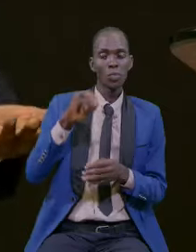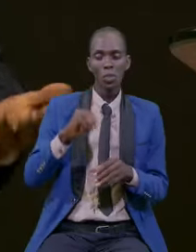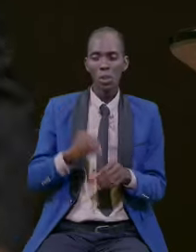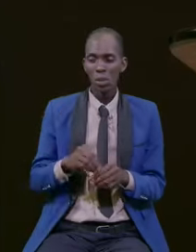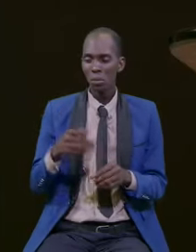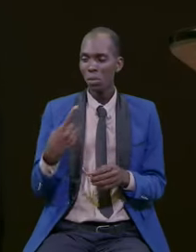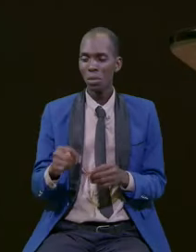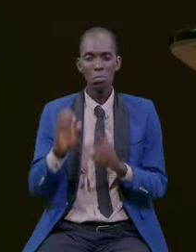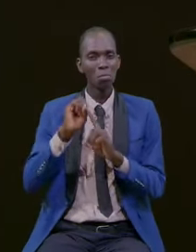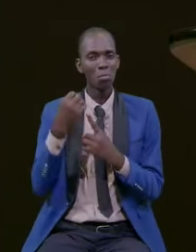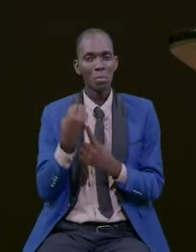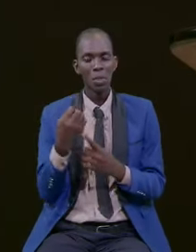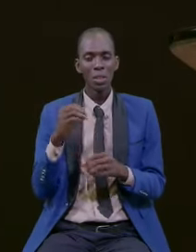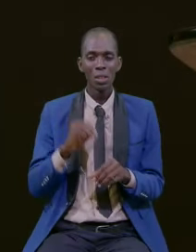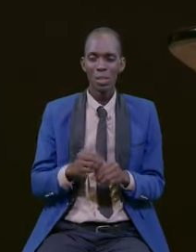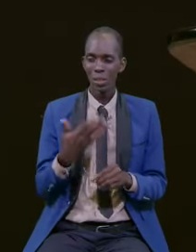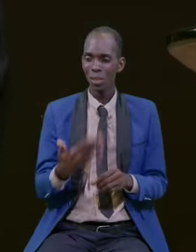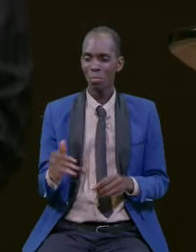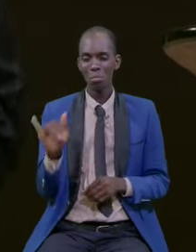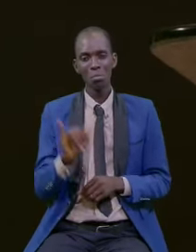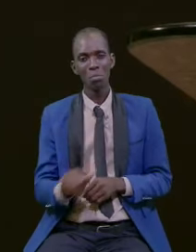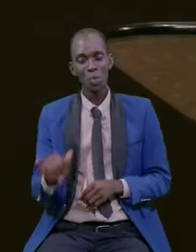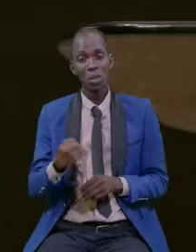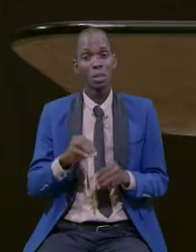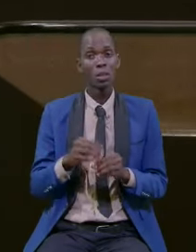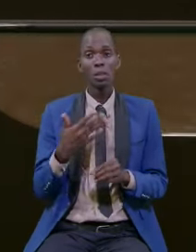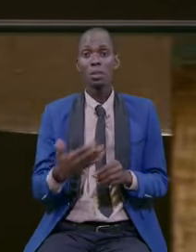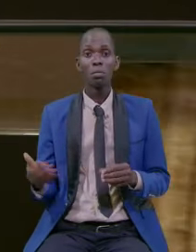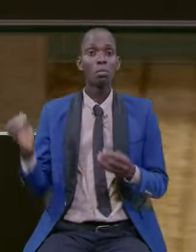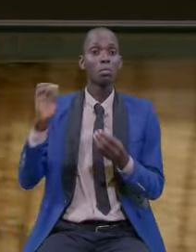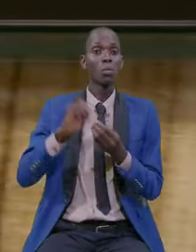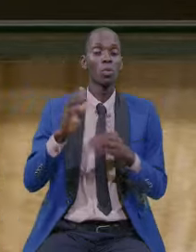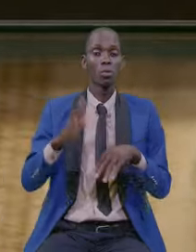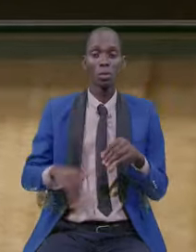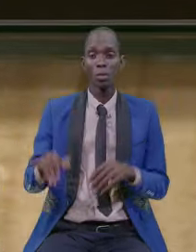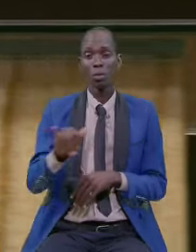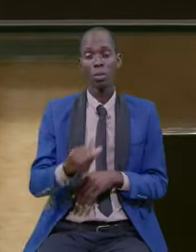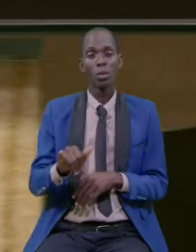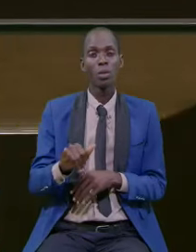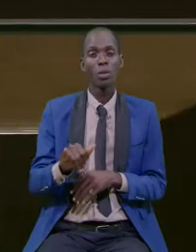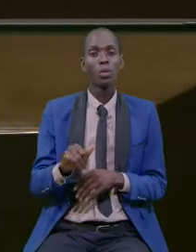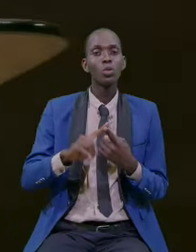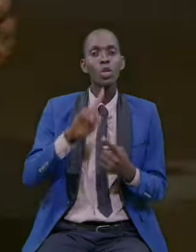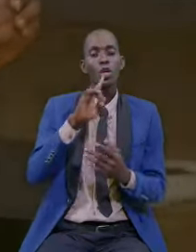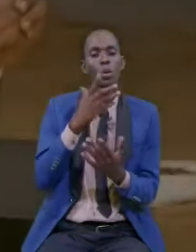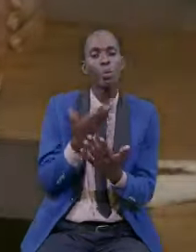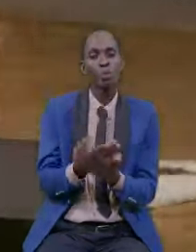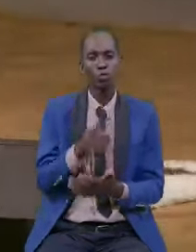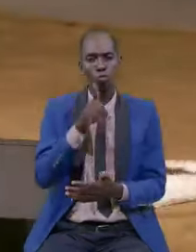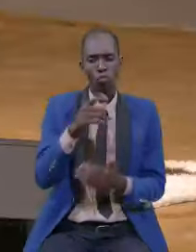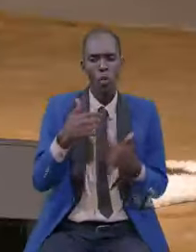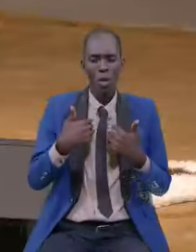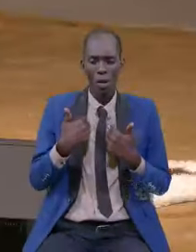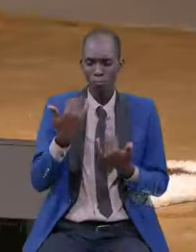in things ordinary, in things extraordinary, to prove that you have come to know the